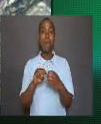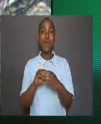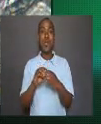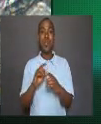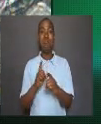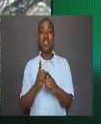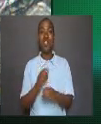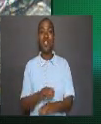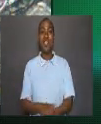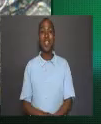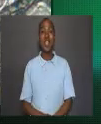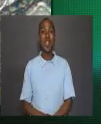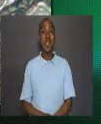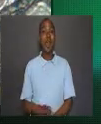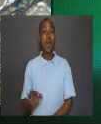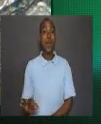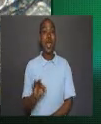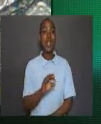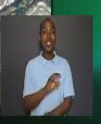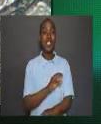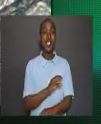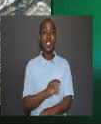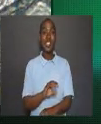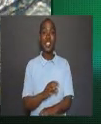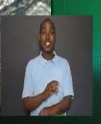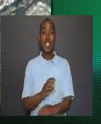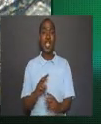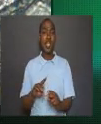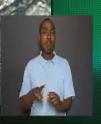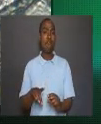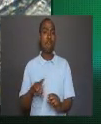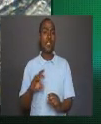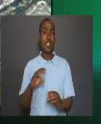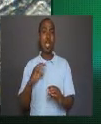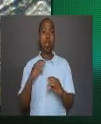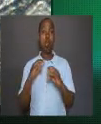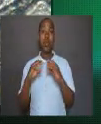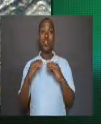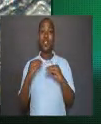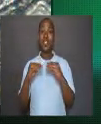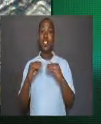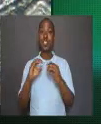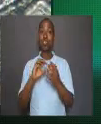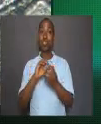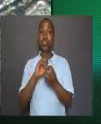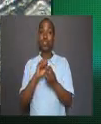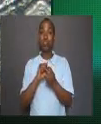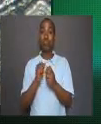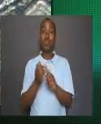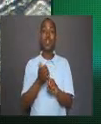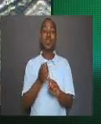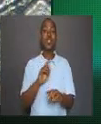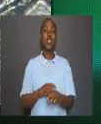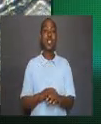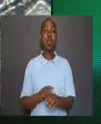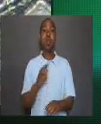When a plant cell is placed in a highly concentrated solution, water